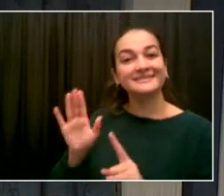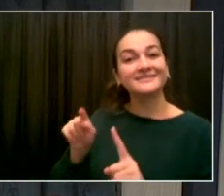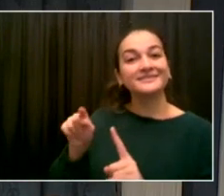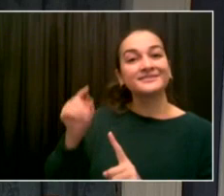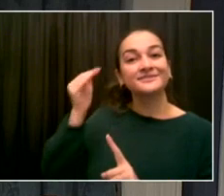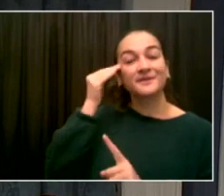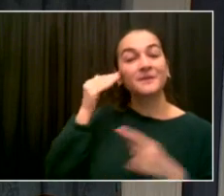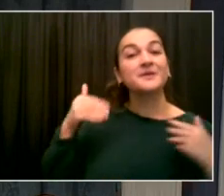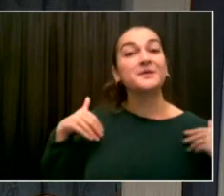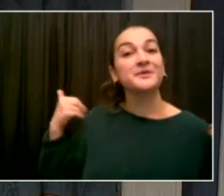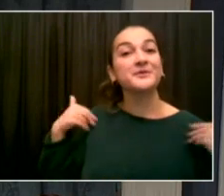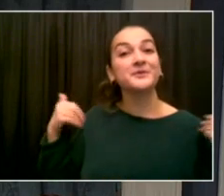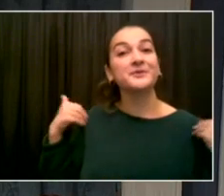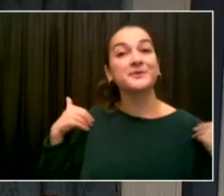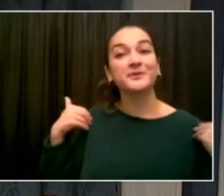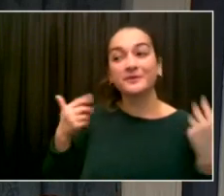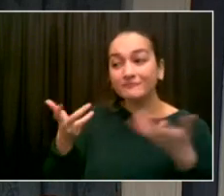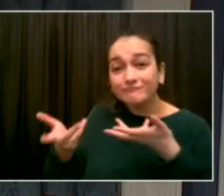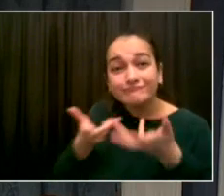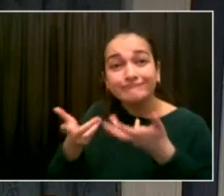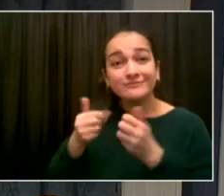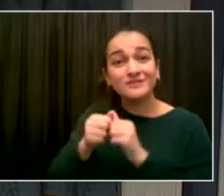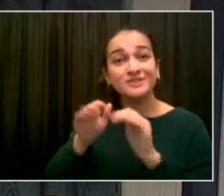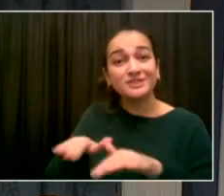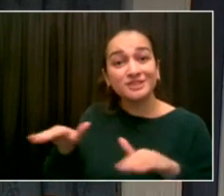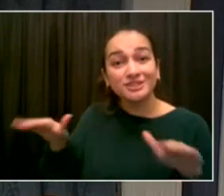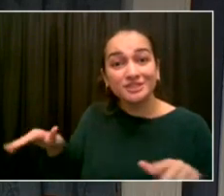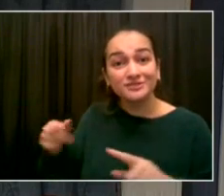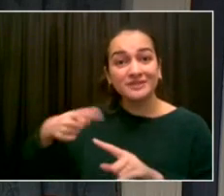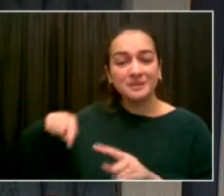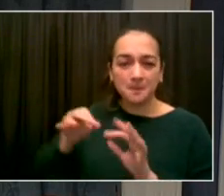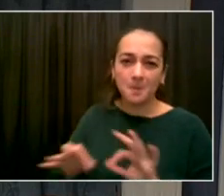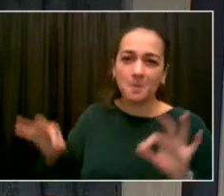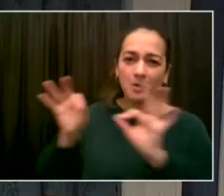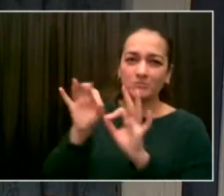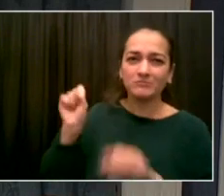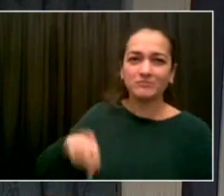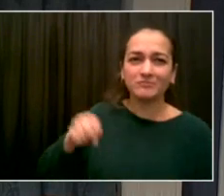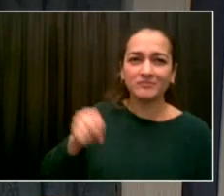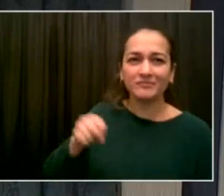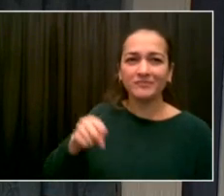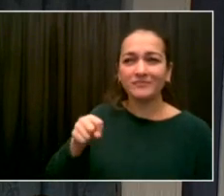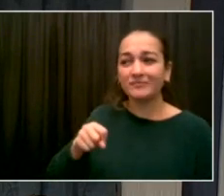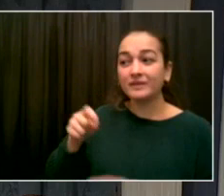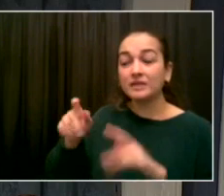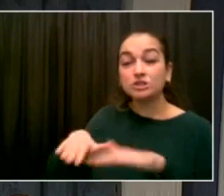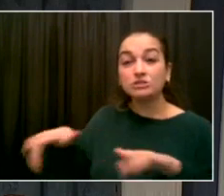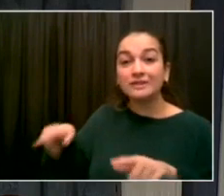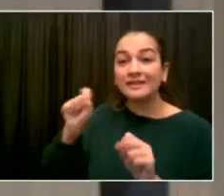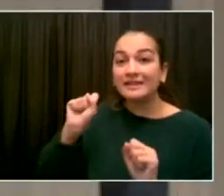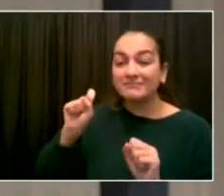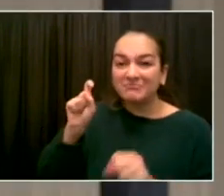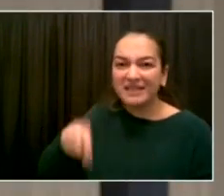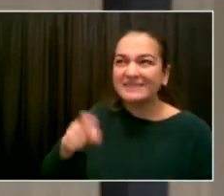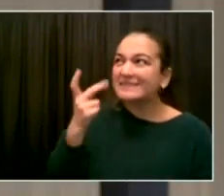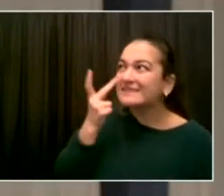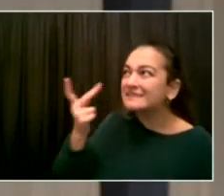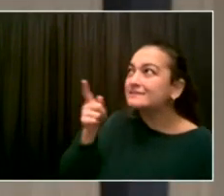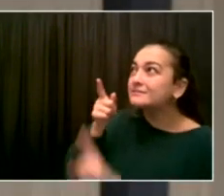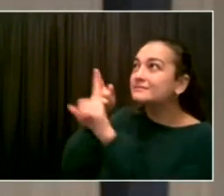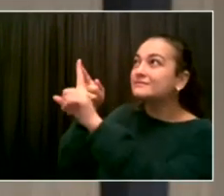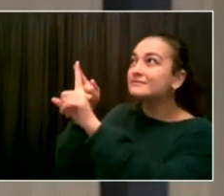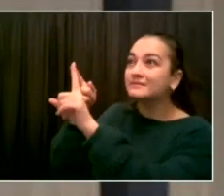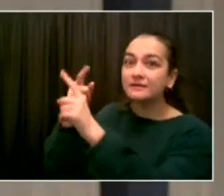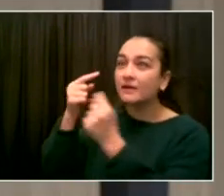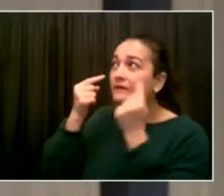Yeah. What do you think young people need to see, what do they need to feel, what do they need to hear to help them on a positive path? Well, a number of things, but